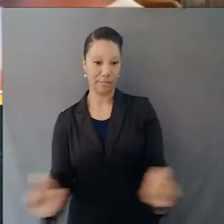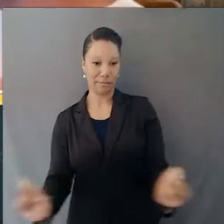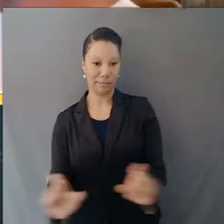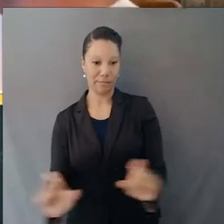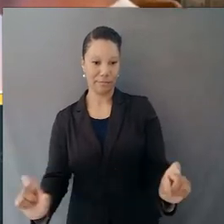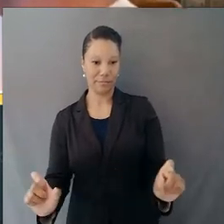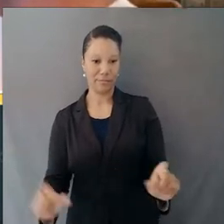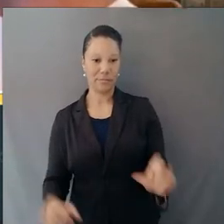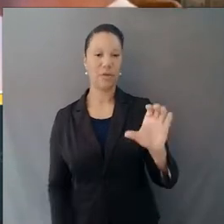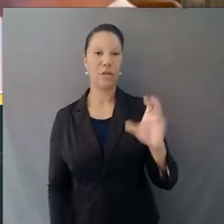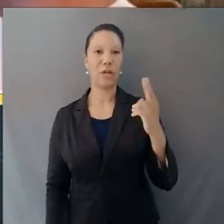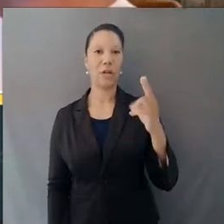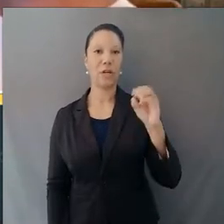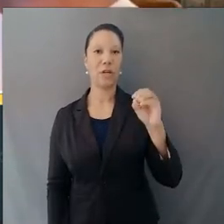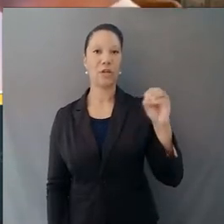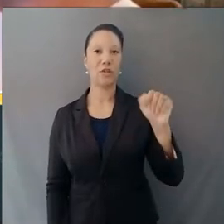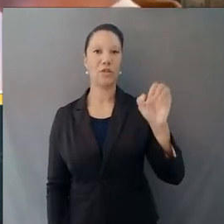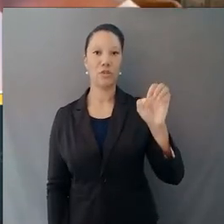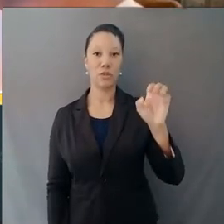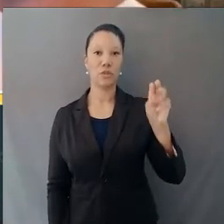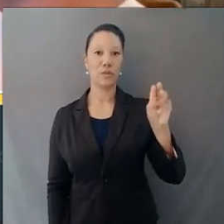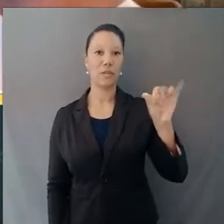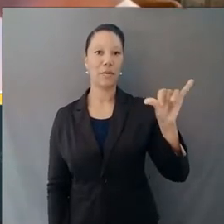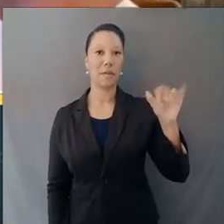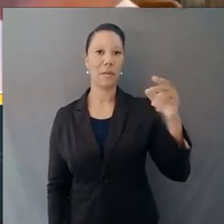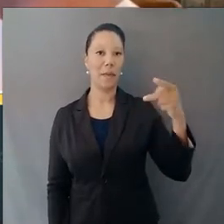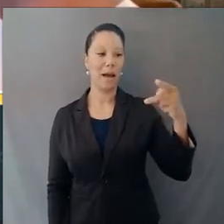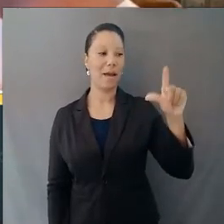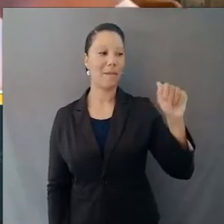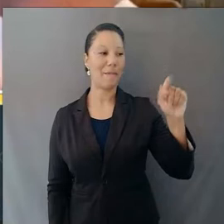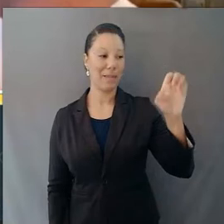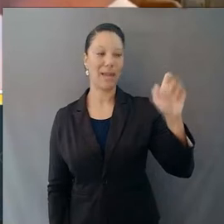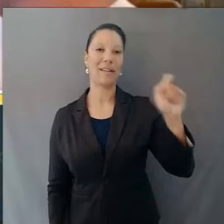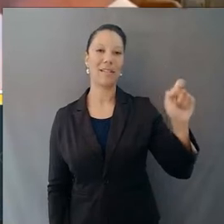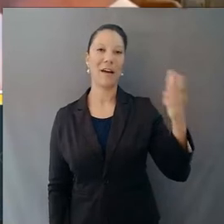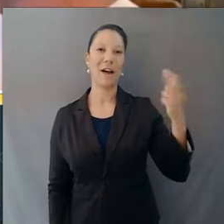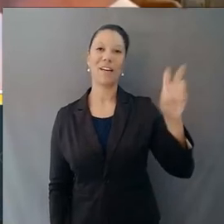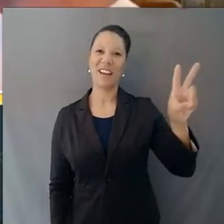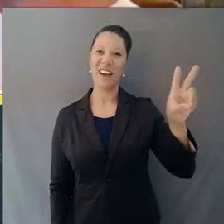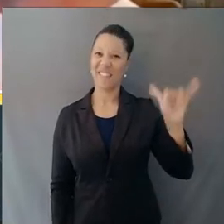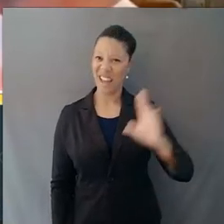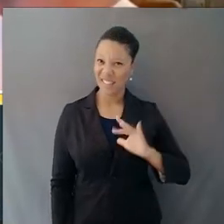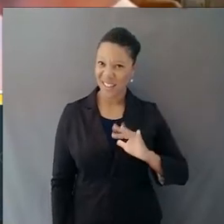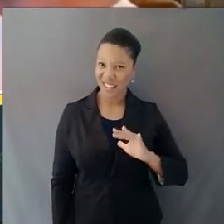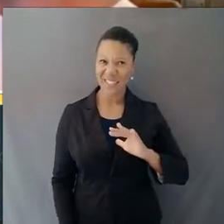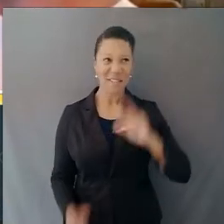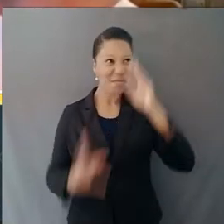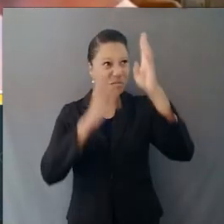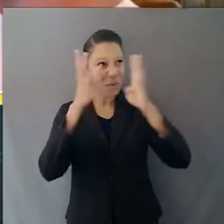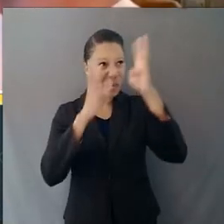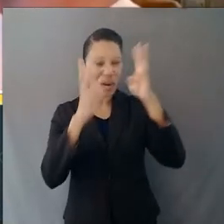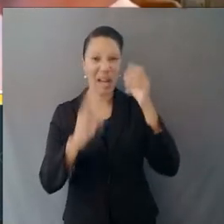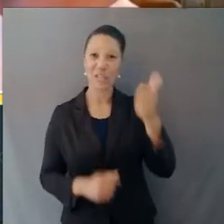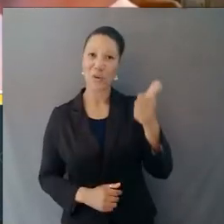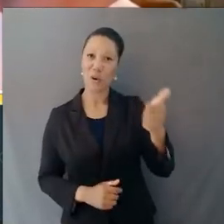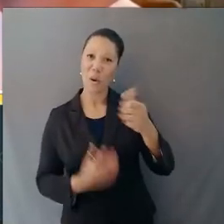the choosemyplate.gov, and that sounds awesome. Be able to create your own meal plan, and